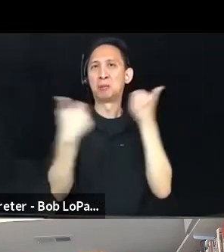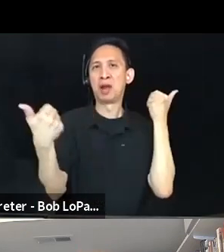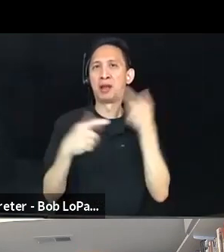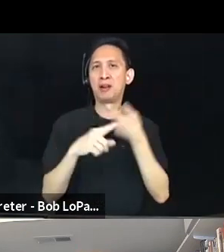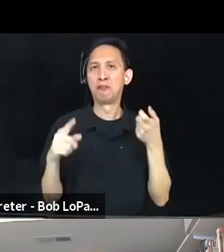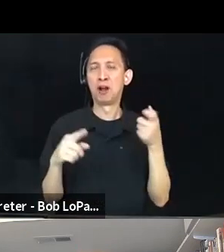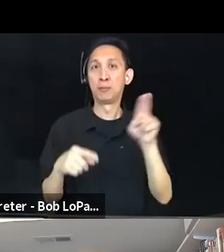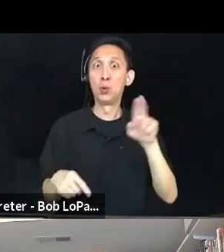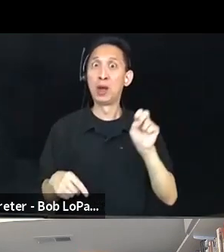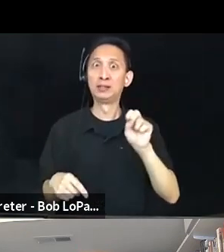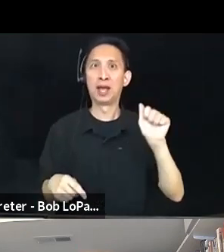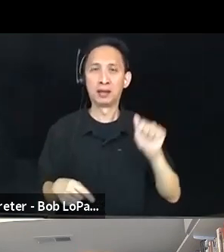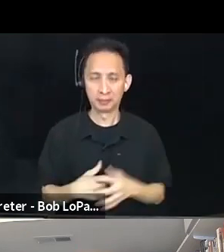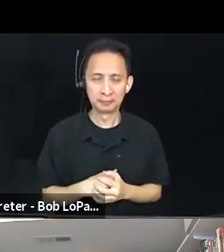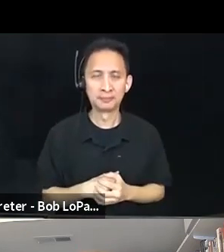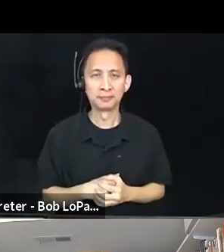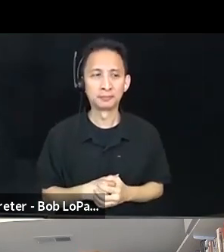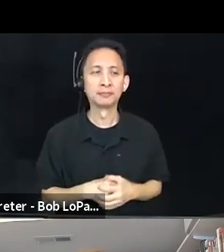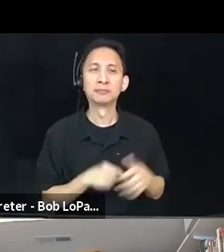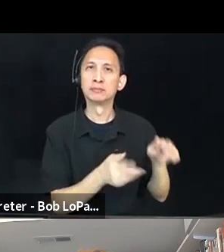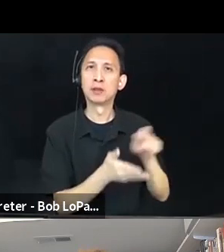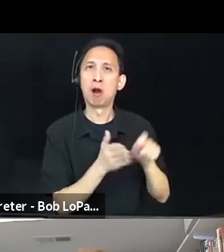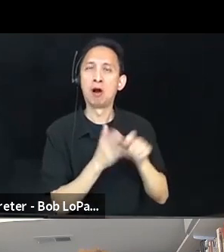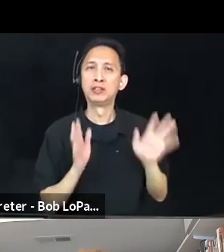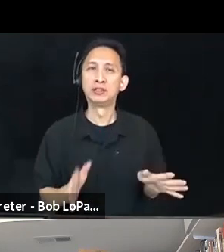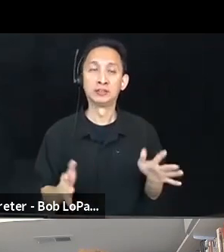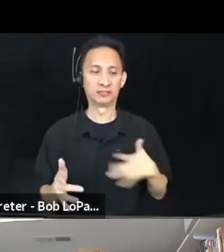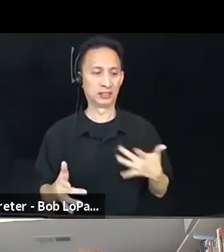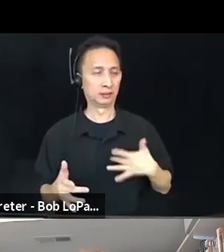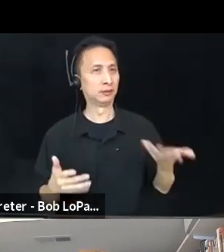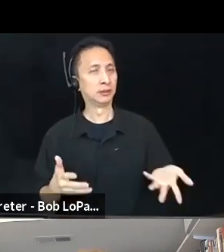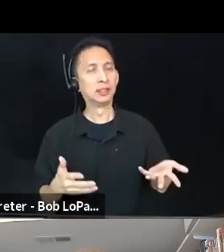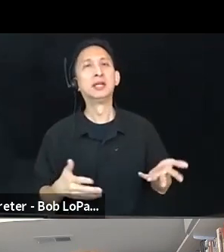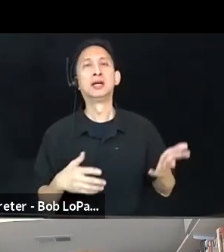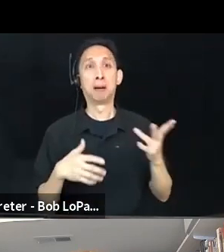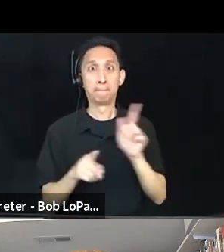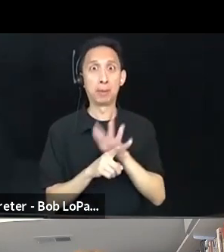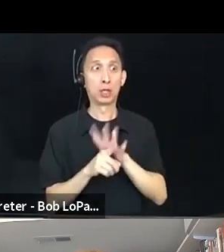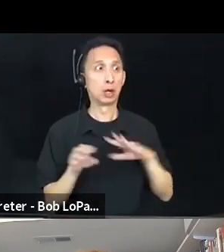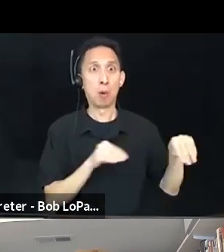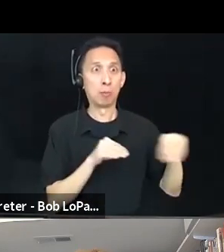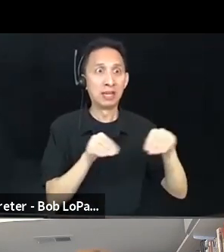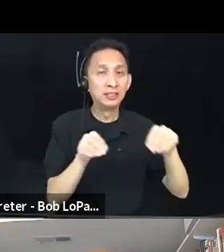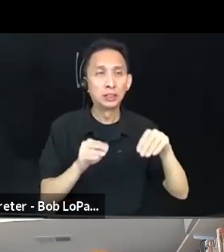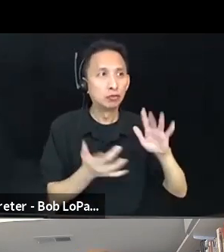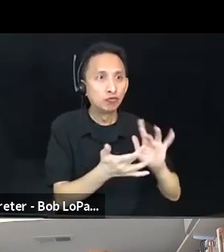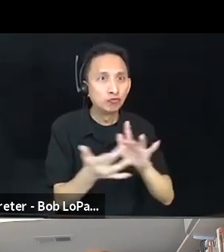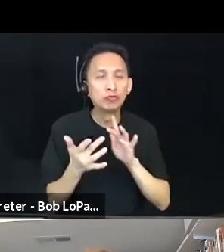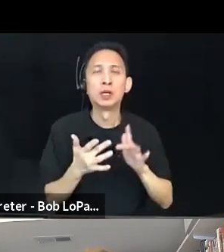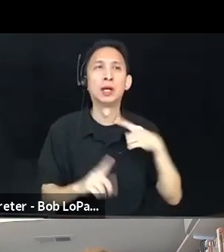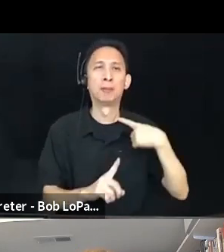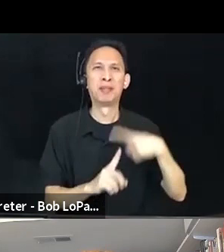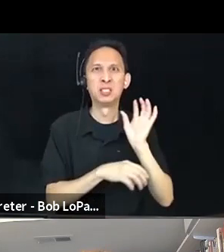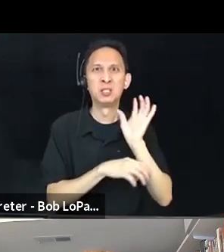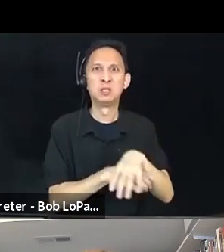talks about the ways in which processes of popular mobilization and forms of coercion went hand in hand